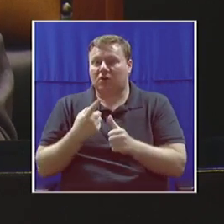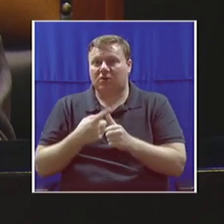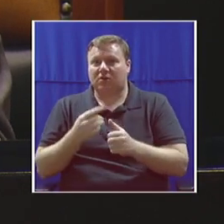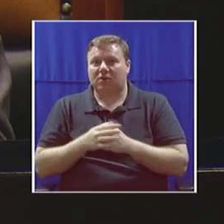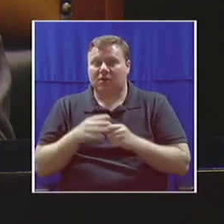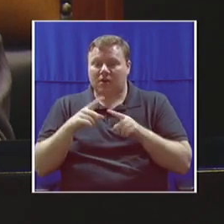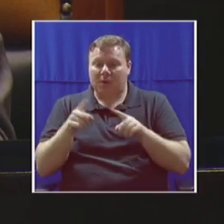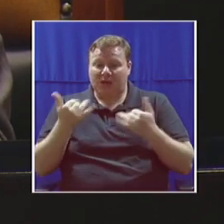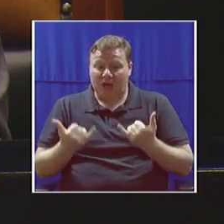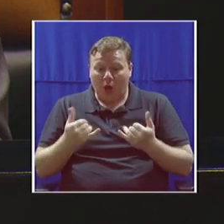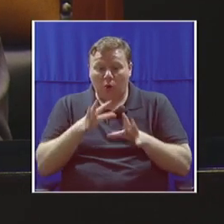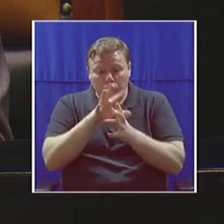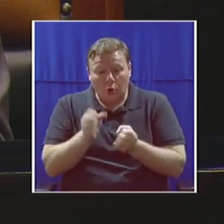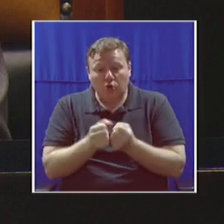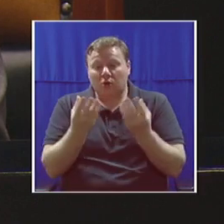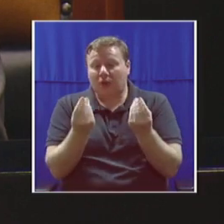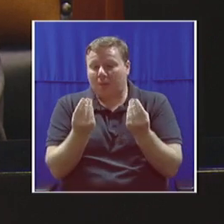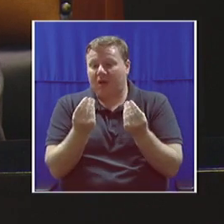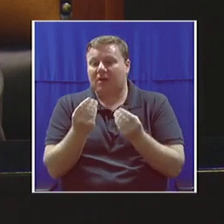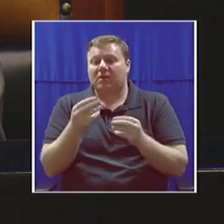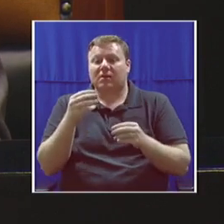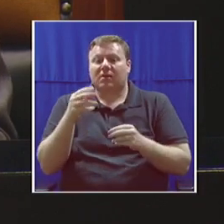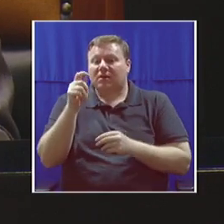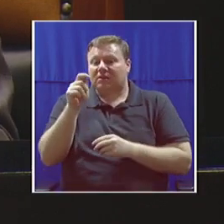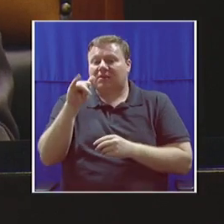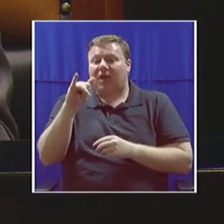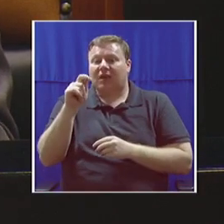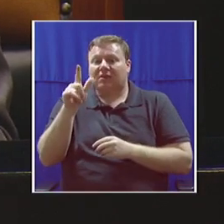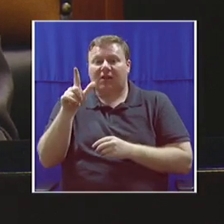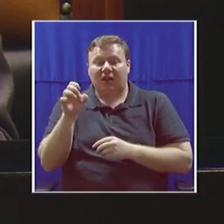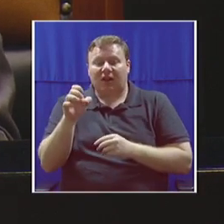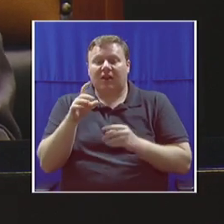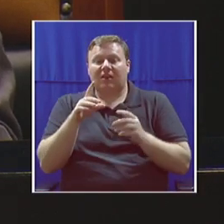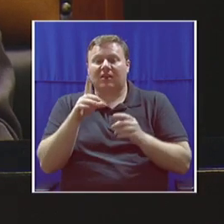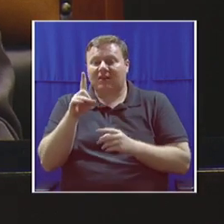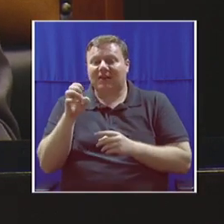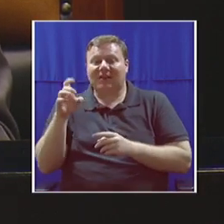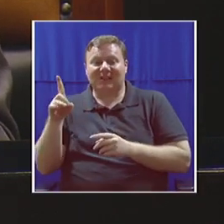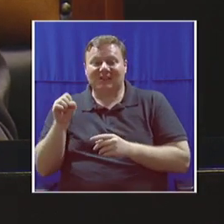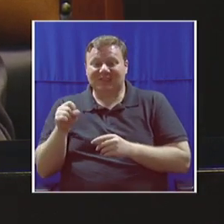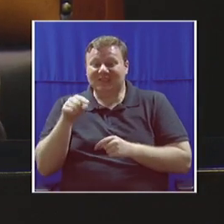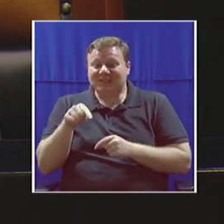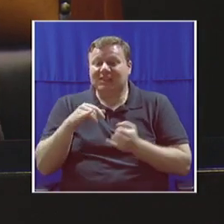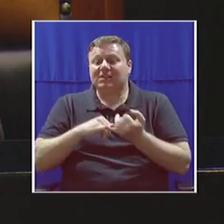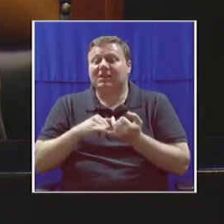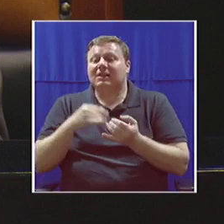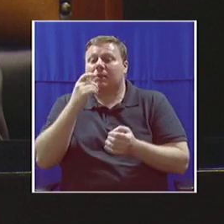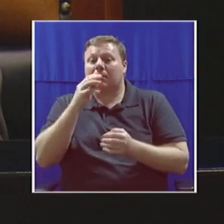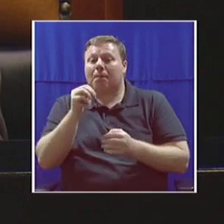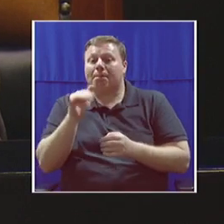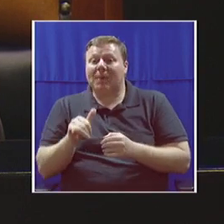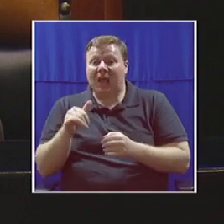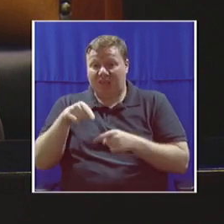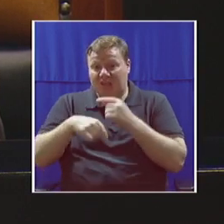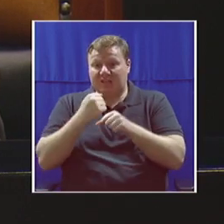number of title Deeds that the department has handed out for restitution and land reform since May this year